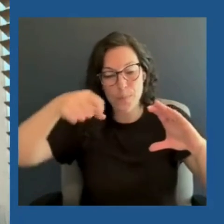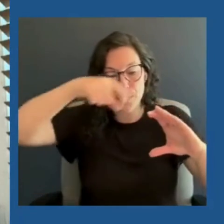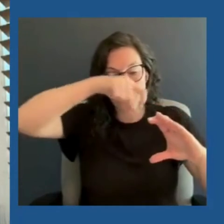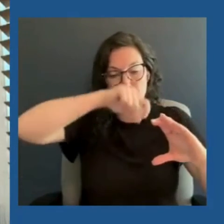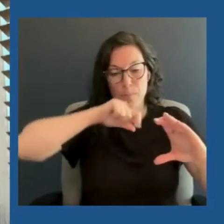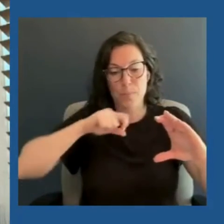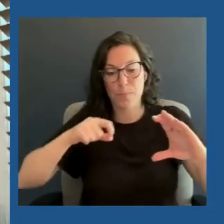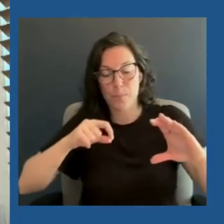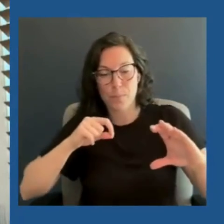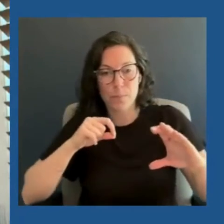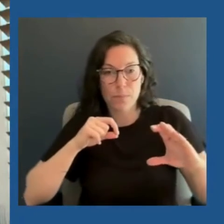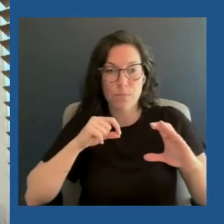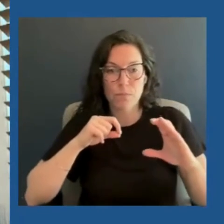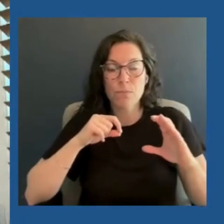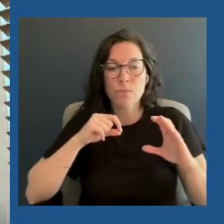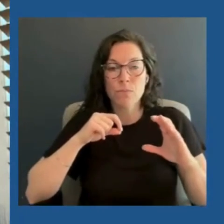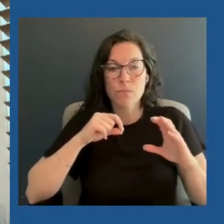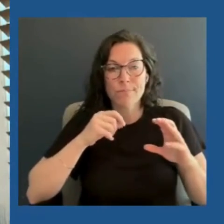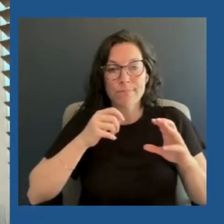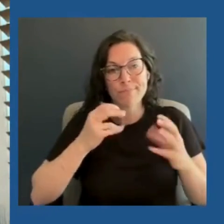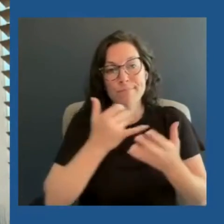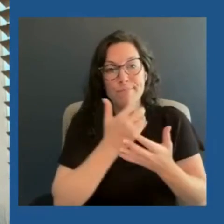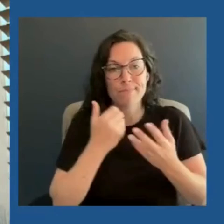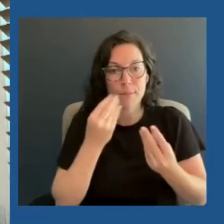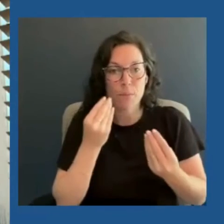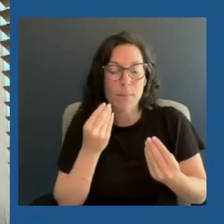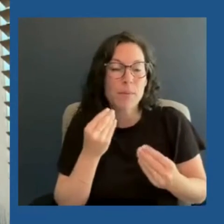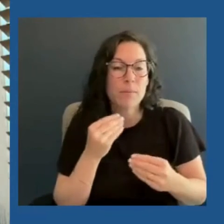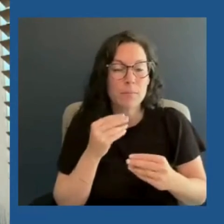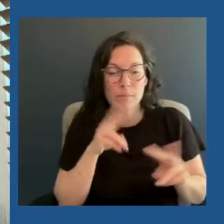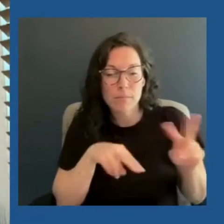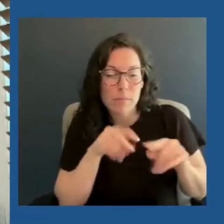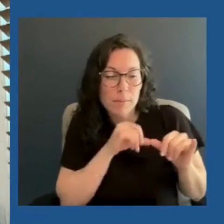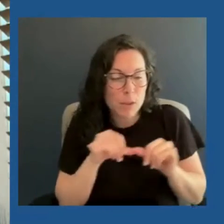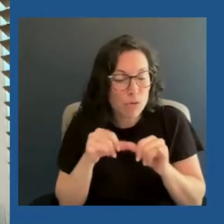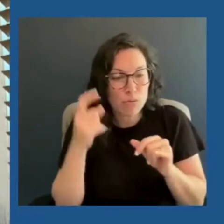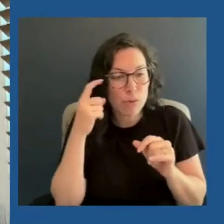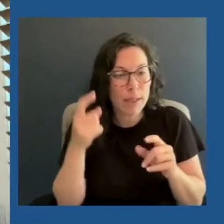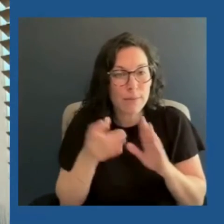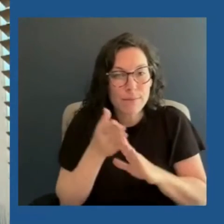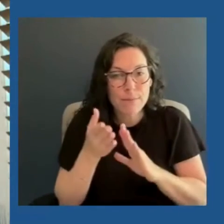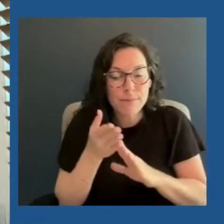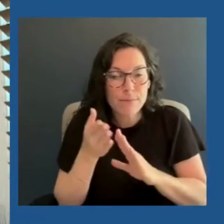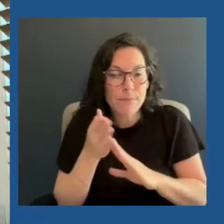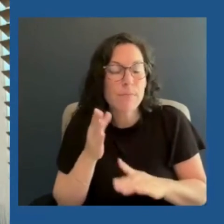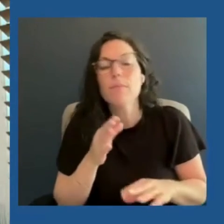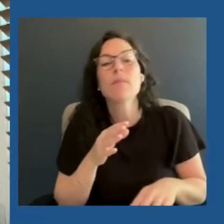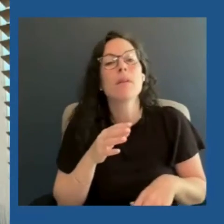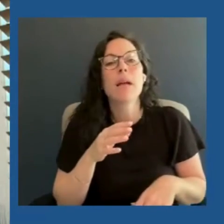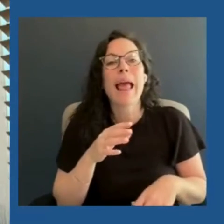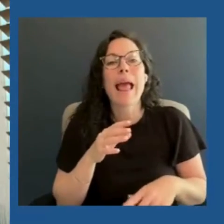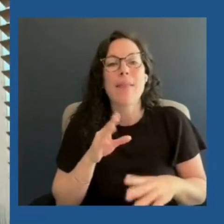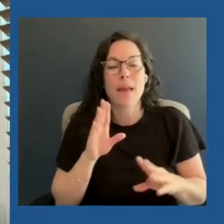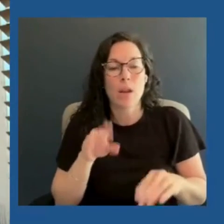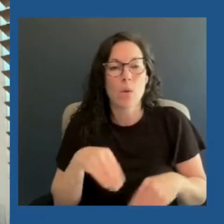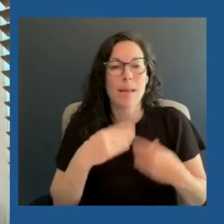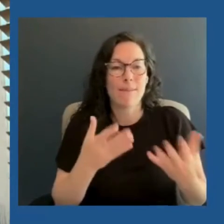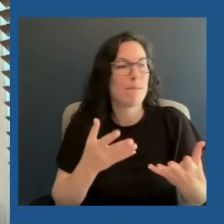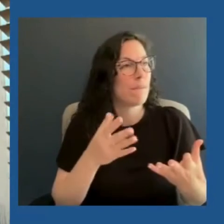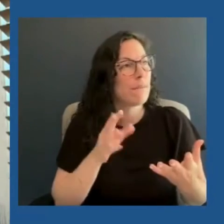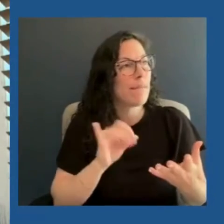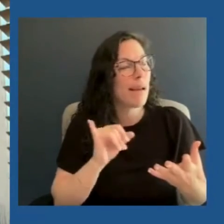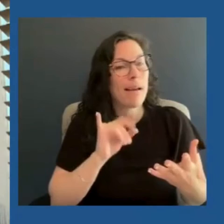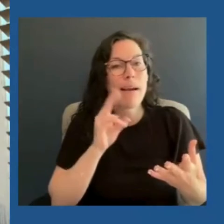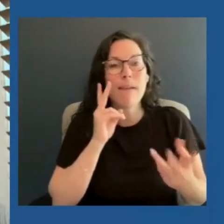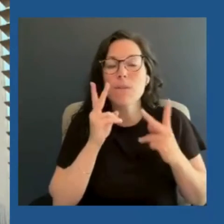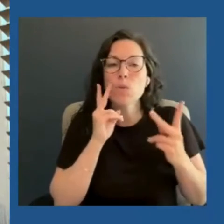or the fMRI measures your brain activity and then feeds that back to you with a visual, usually a visual cue,